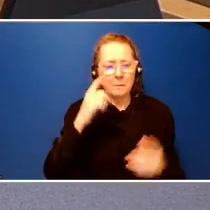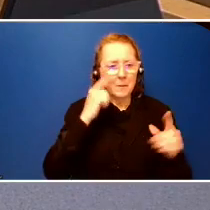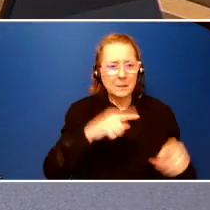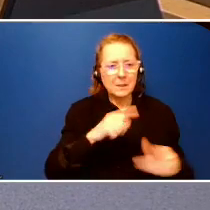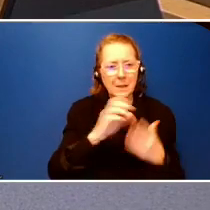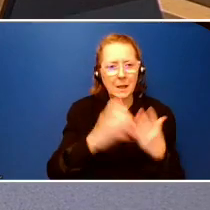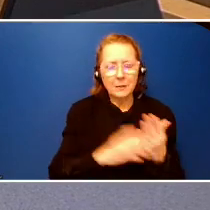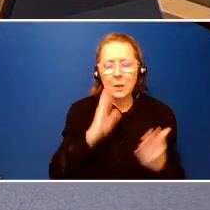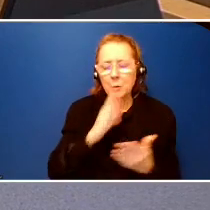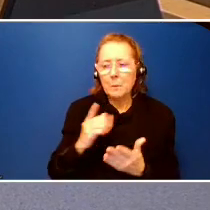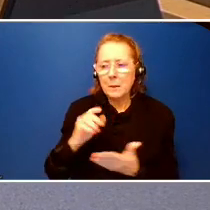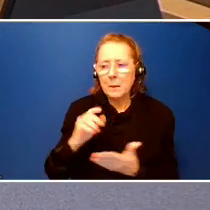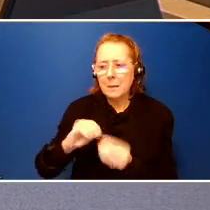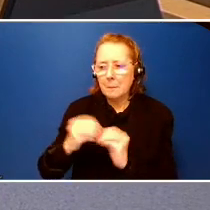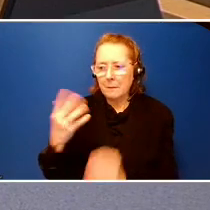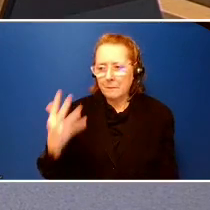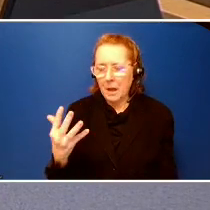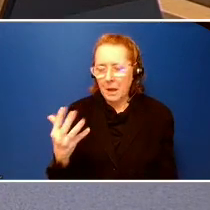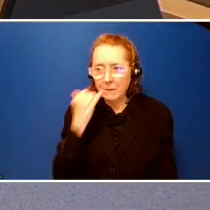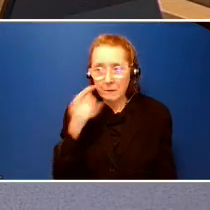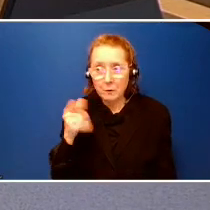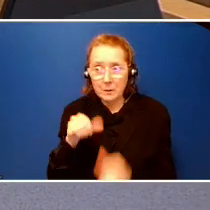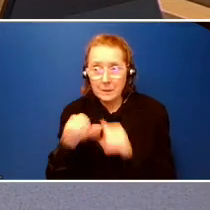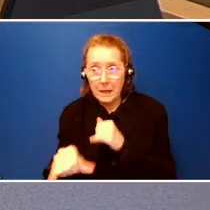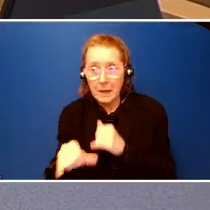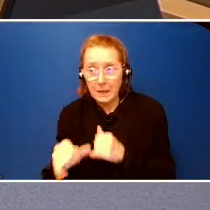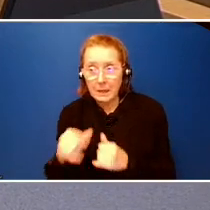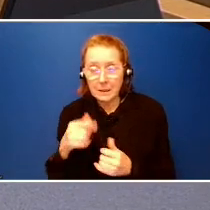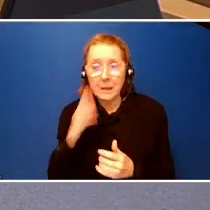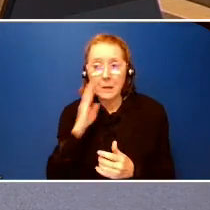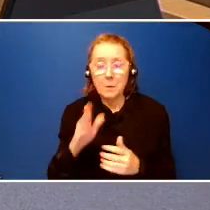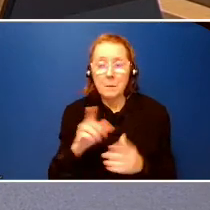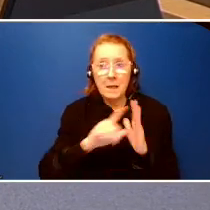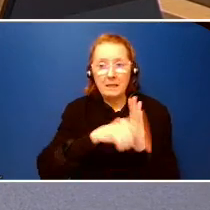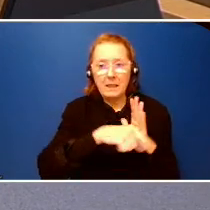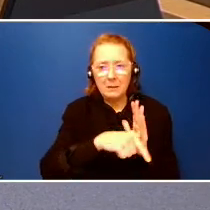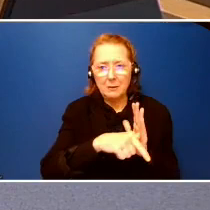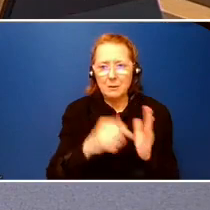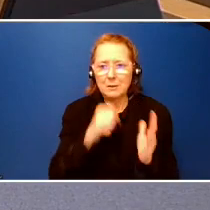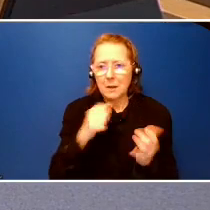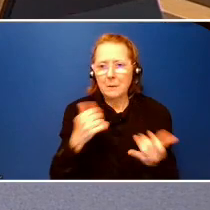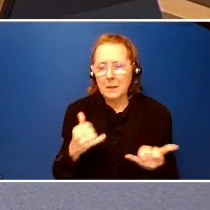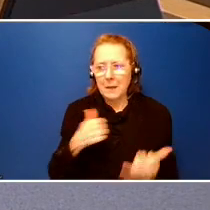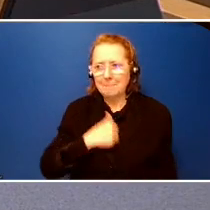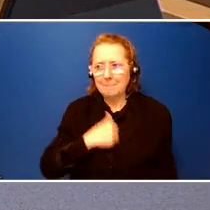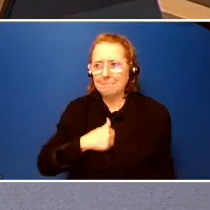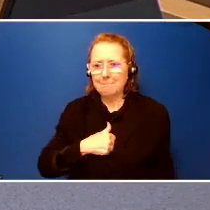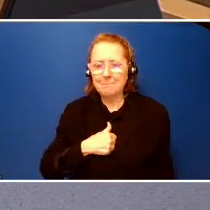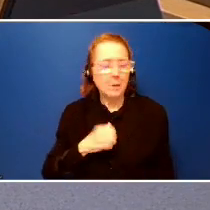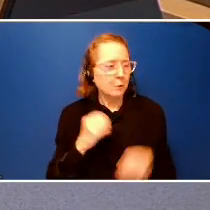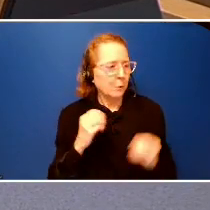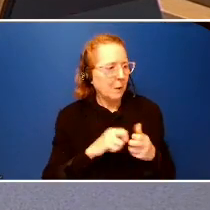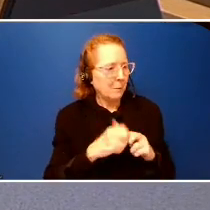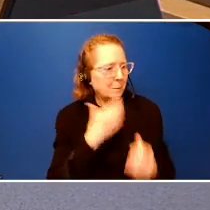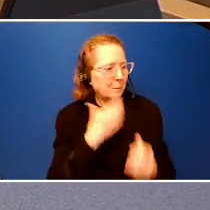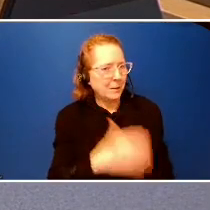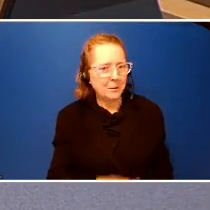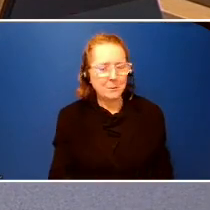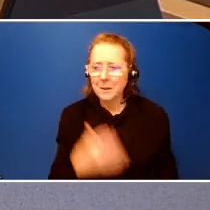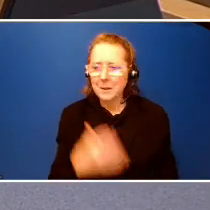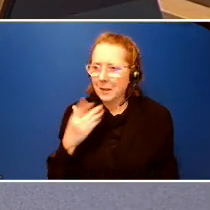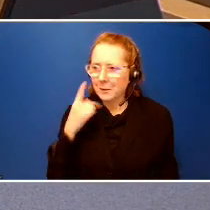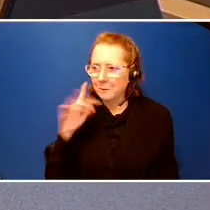special orders of business. So if you're staying for that item, it will be a little bit later in our agenda. I apologize. Okay. No problem. Thank you very much. Thank you so much for your